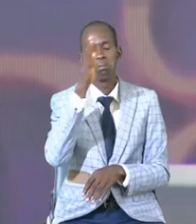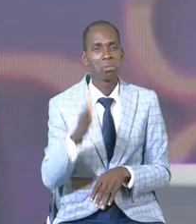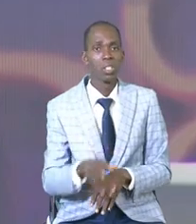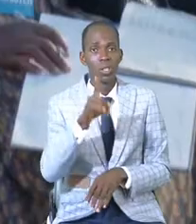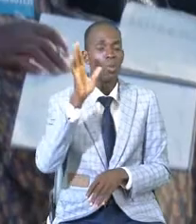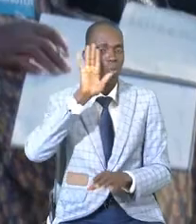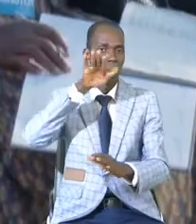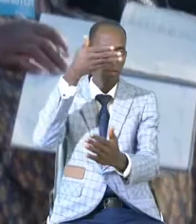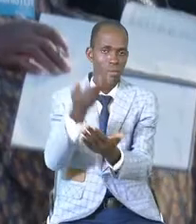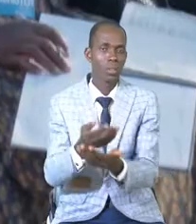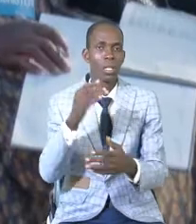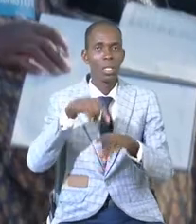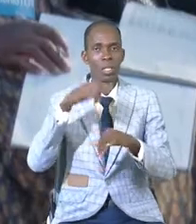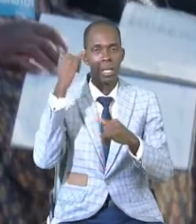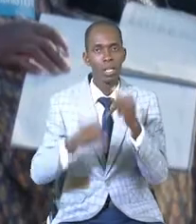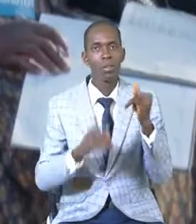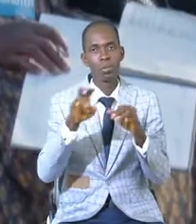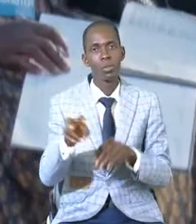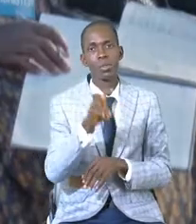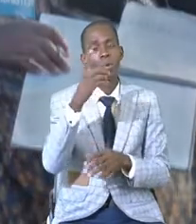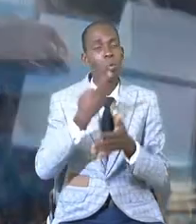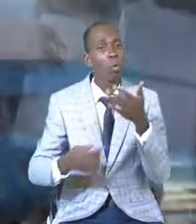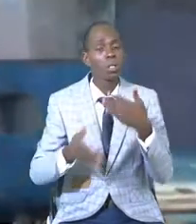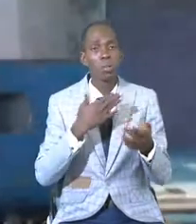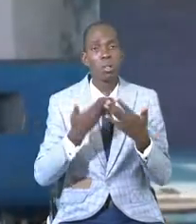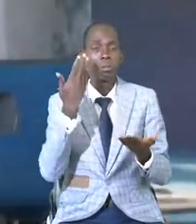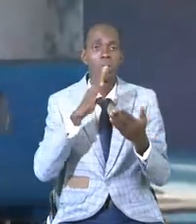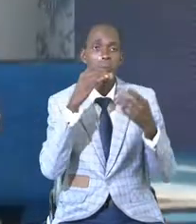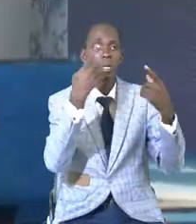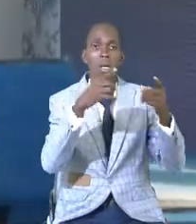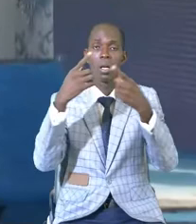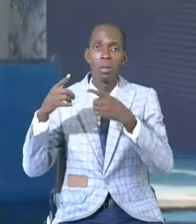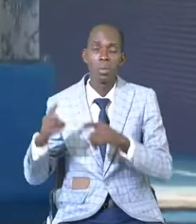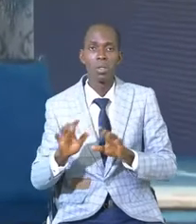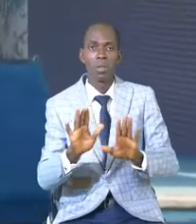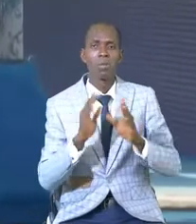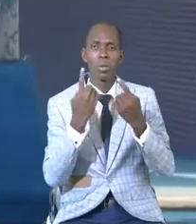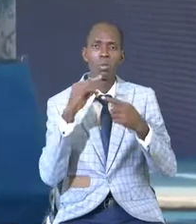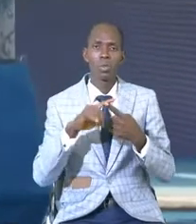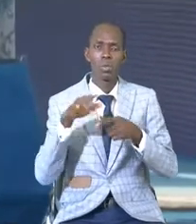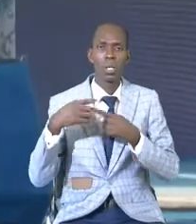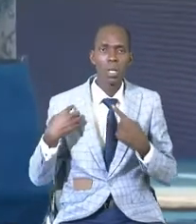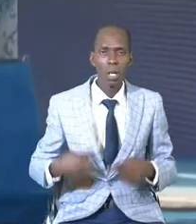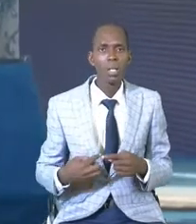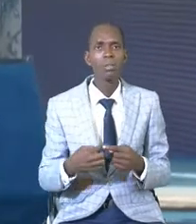your journey. And whatever may be happening, fear may come to your heart. Some insecurity may come to your